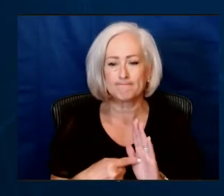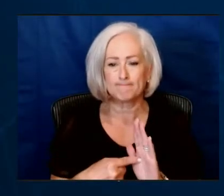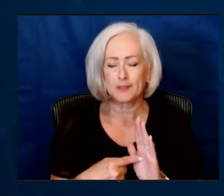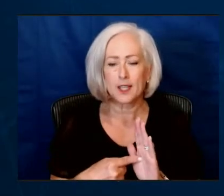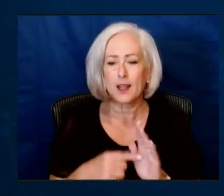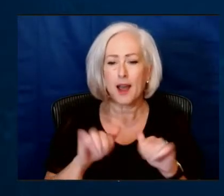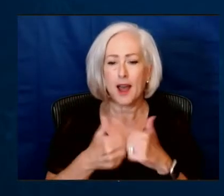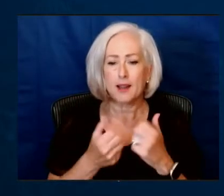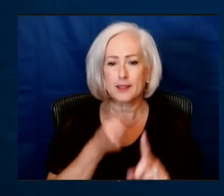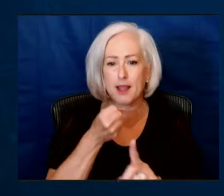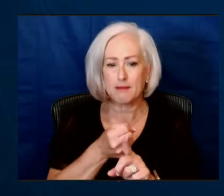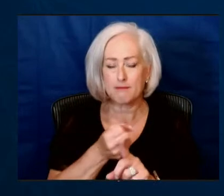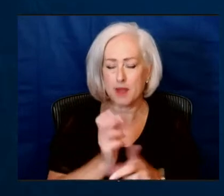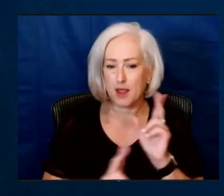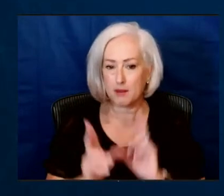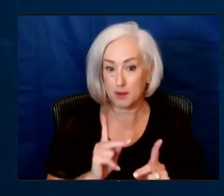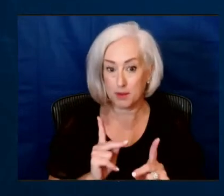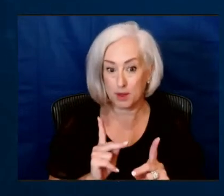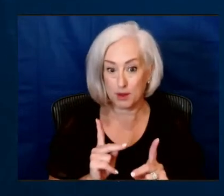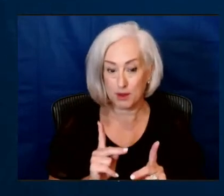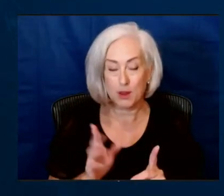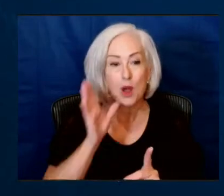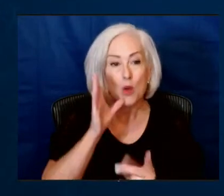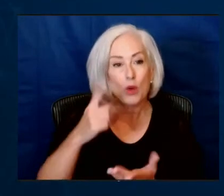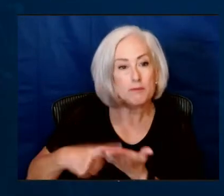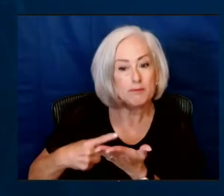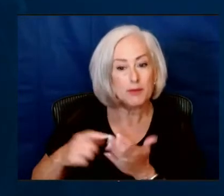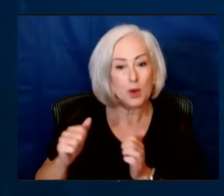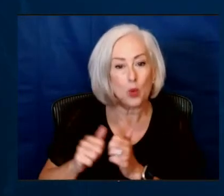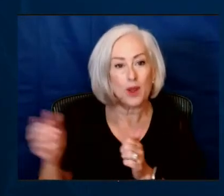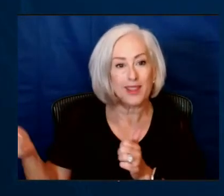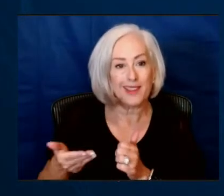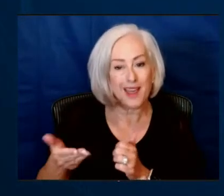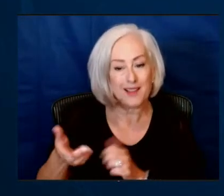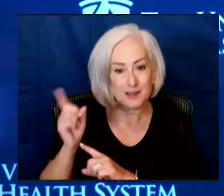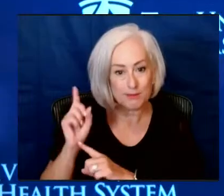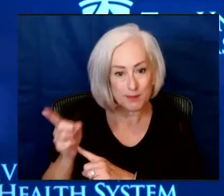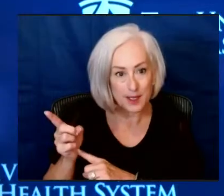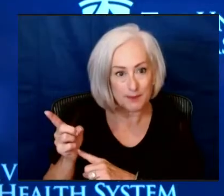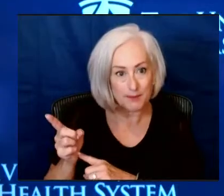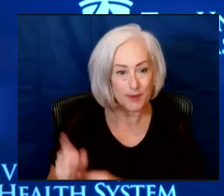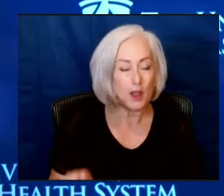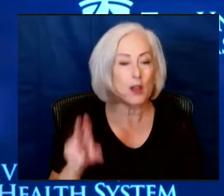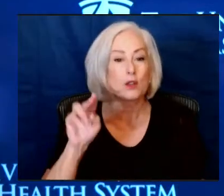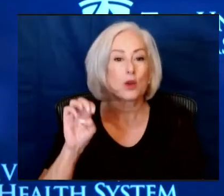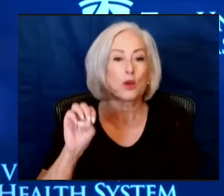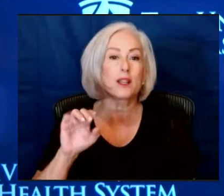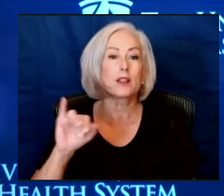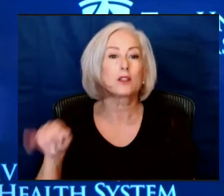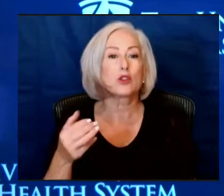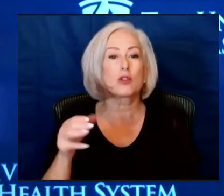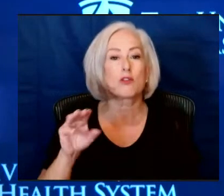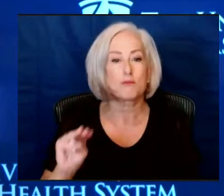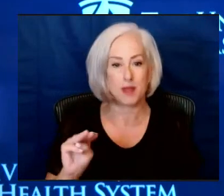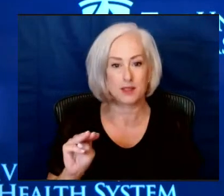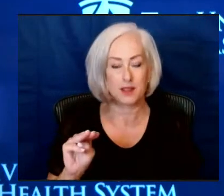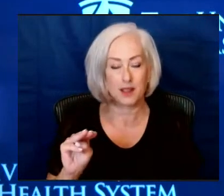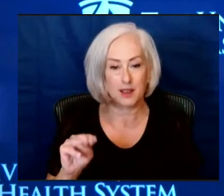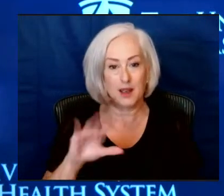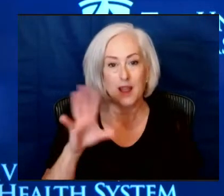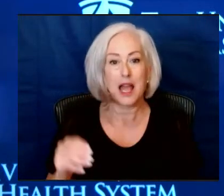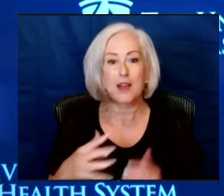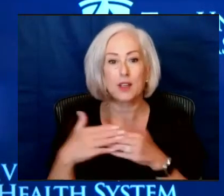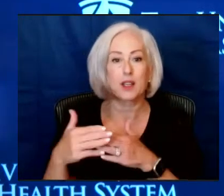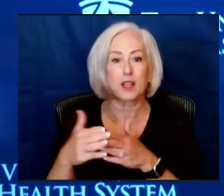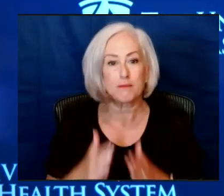just a moment. The recent editorial published in the New England Journal of Medicine, written by an African-American pediatrician, says, when they